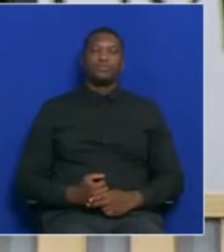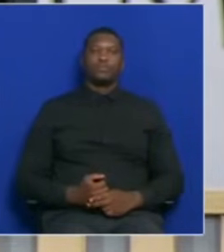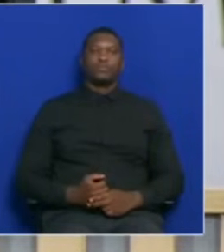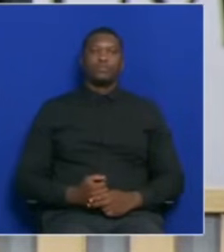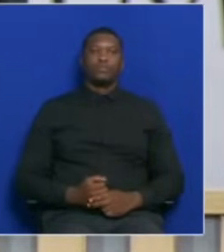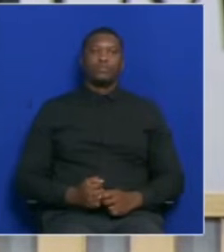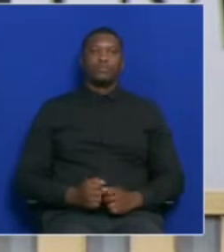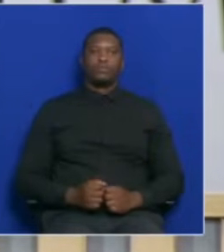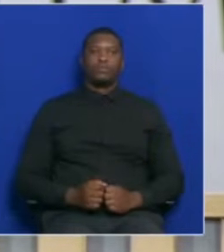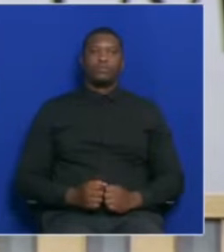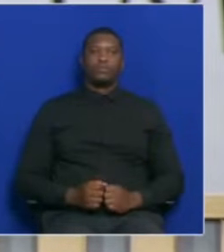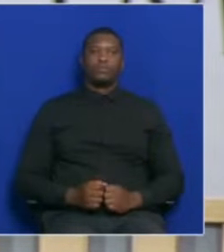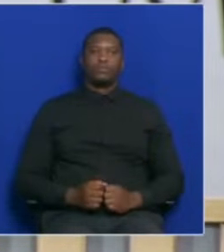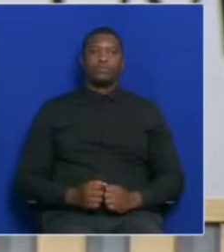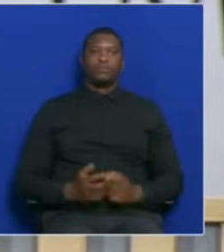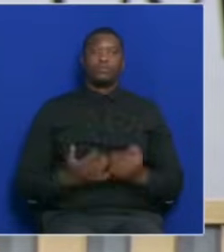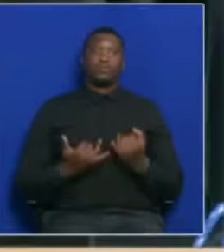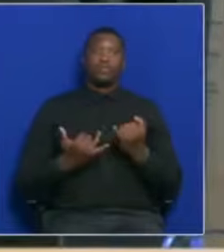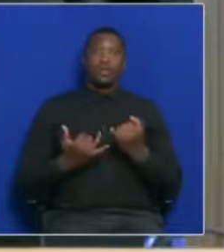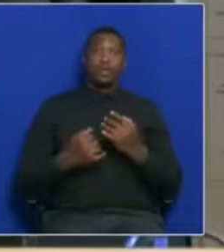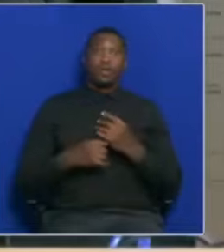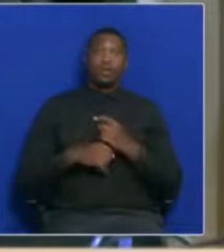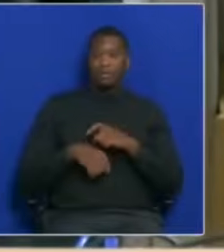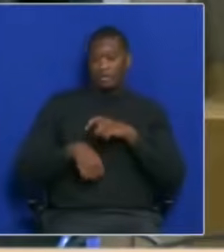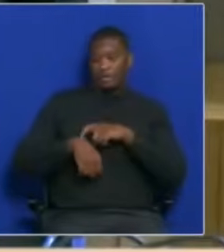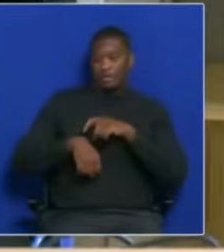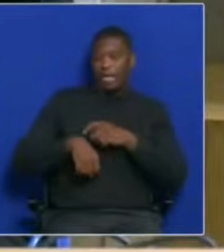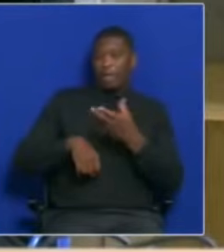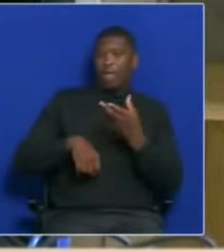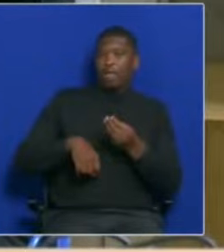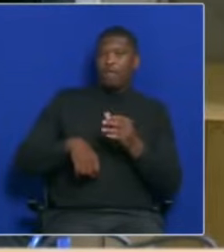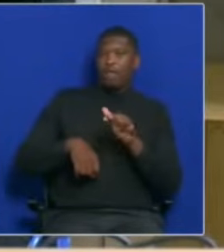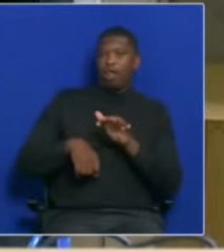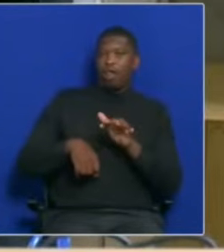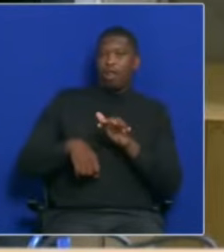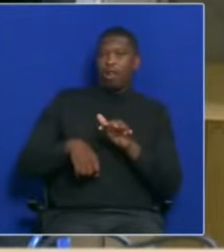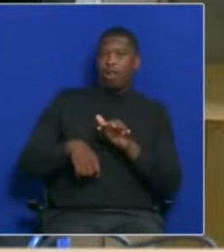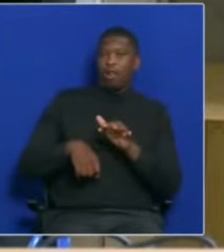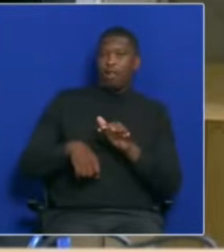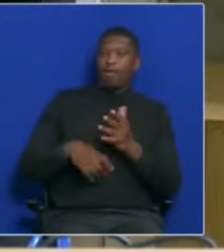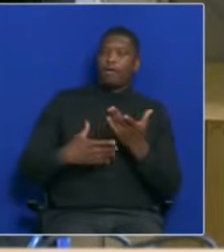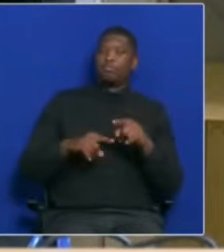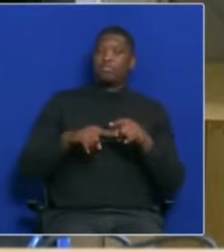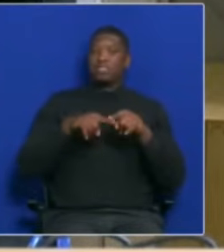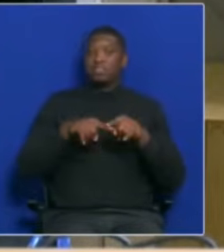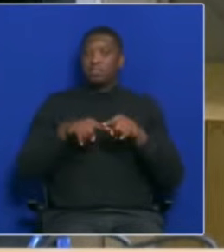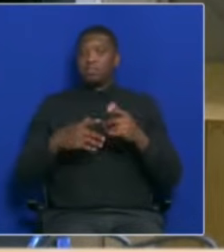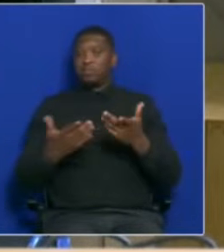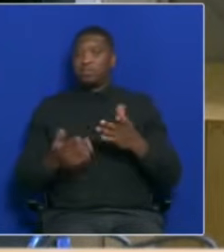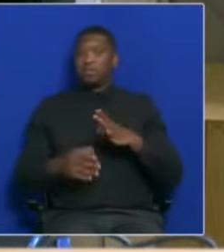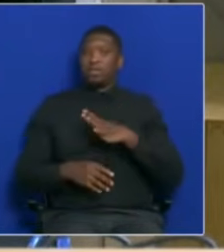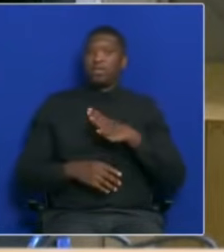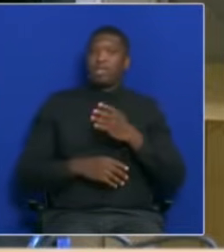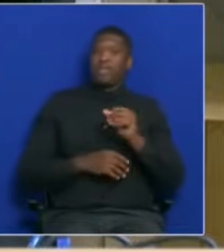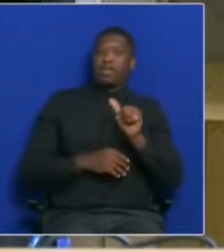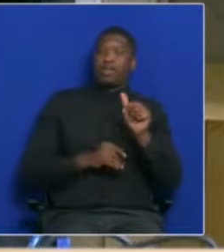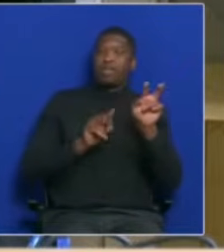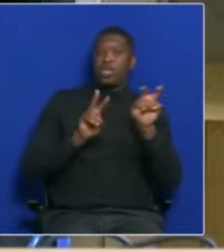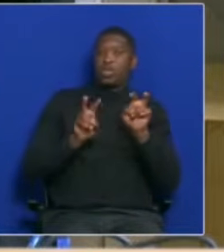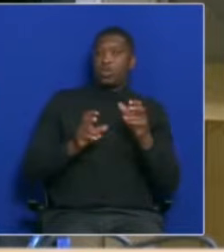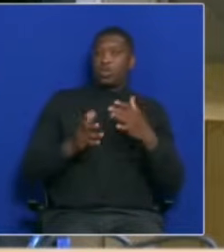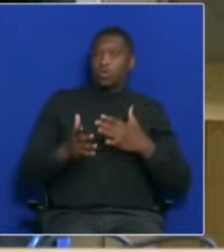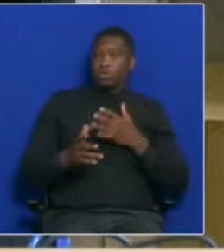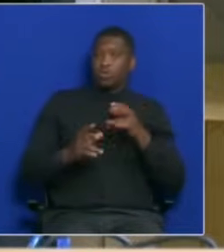We are left with only, subject of course to whether there are other issues you wish to raise, Ms.